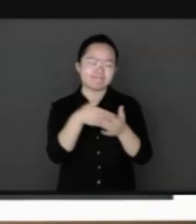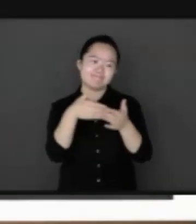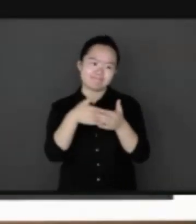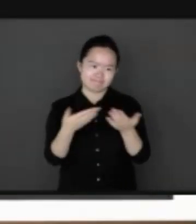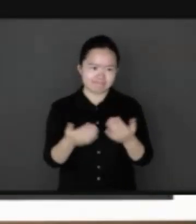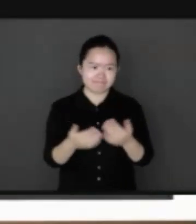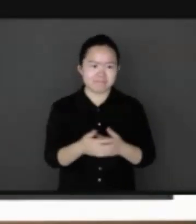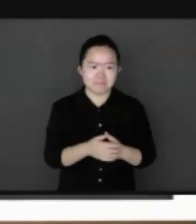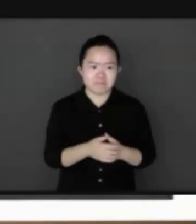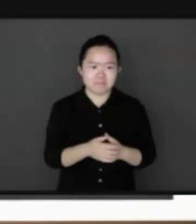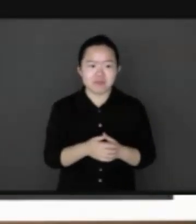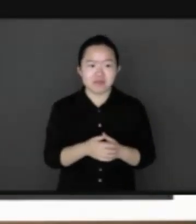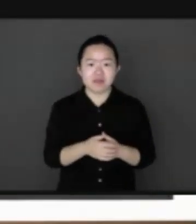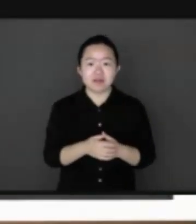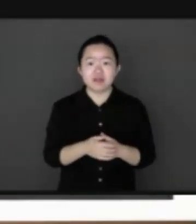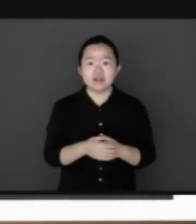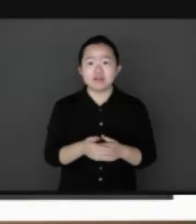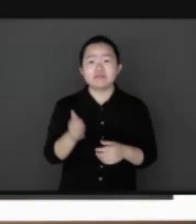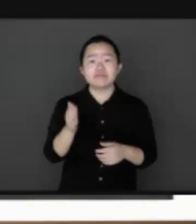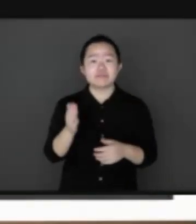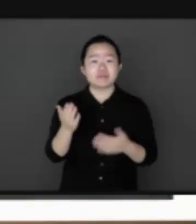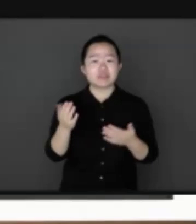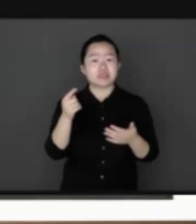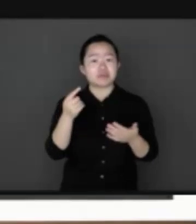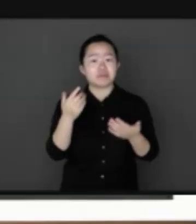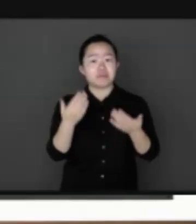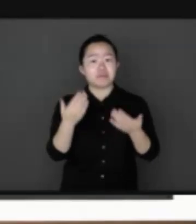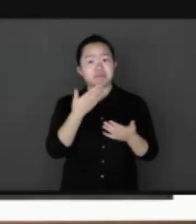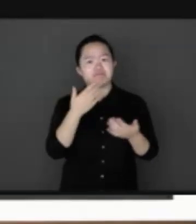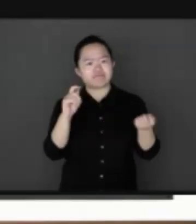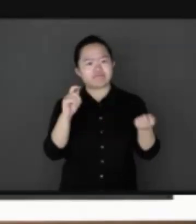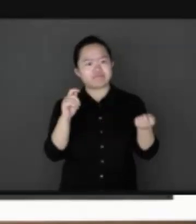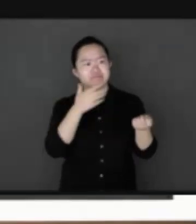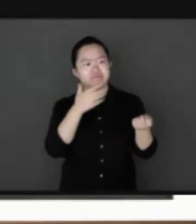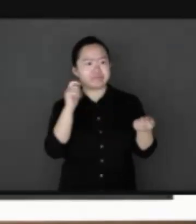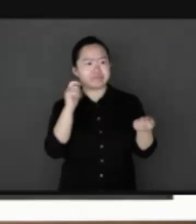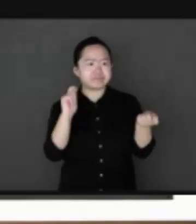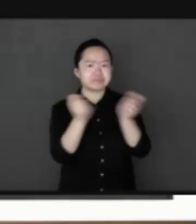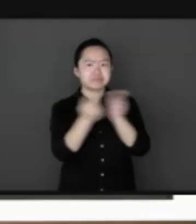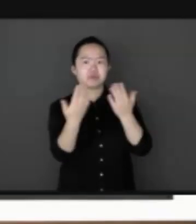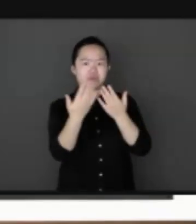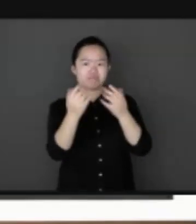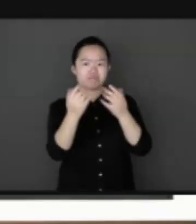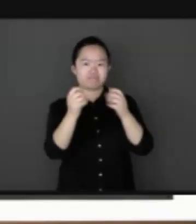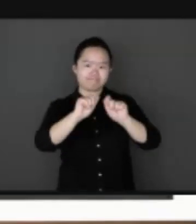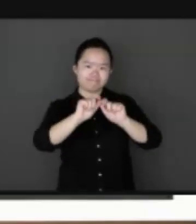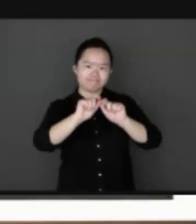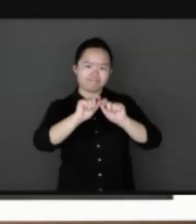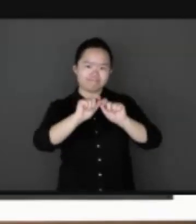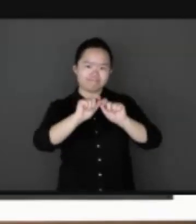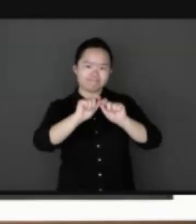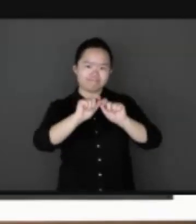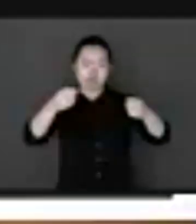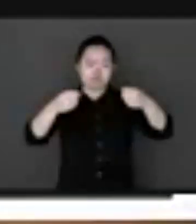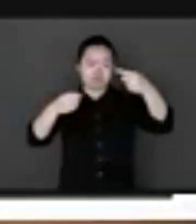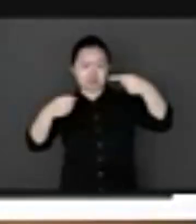that's something that may not always be possible with common technology now, whereas the things that the group has picked, like font size and